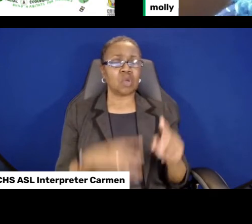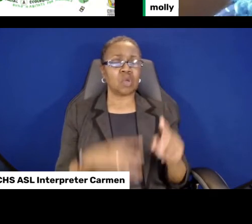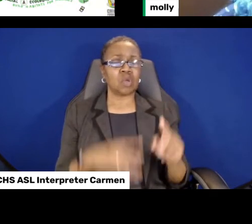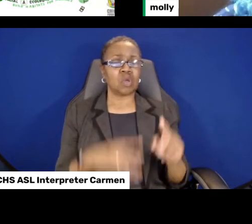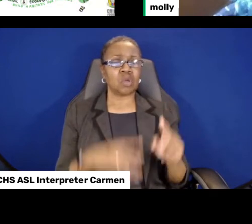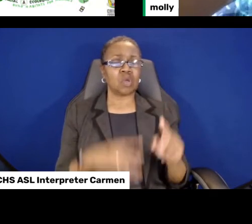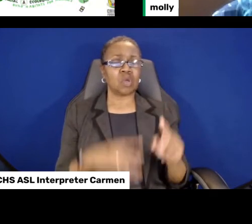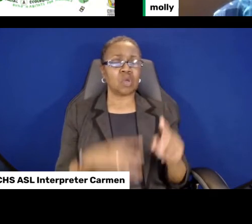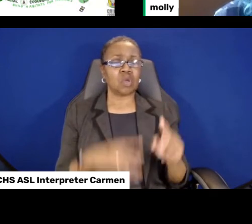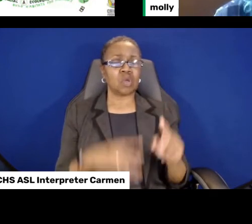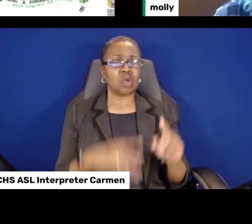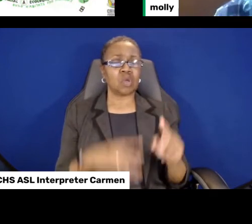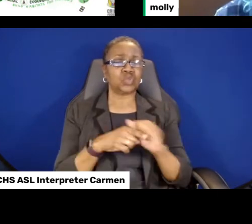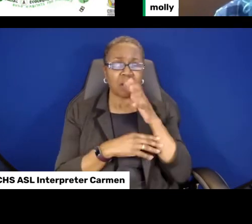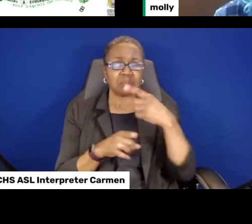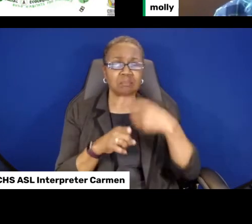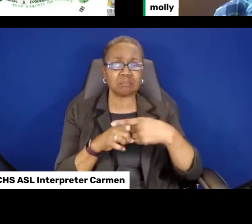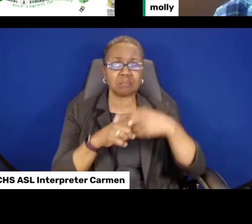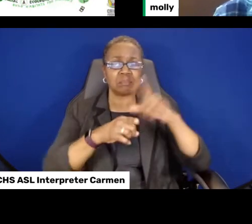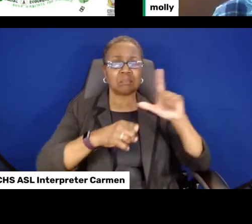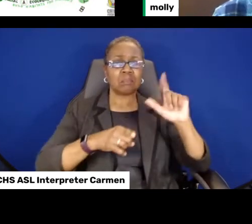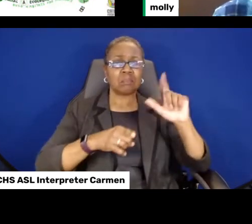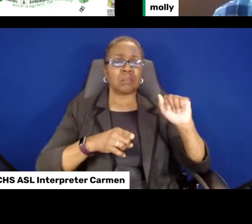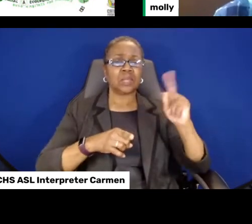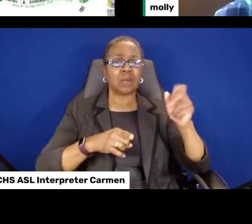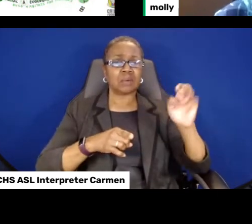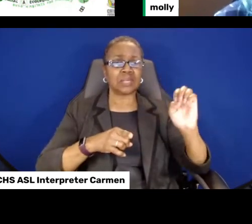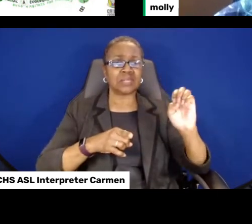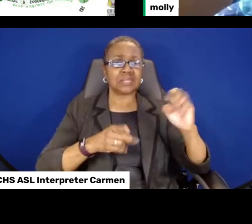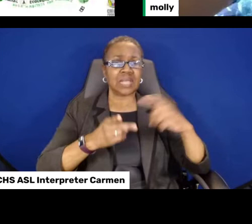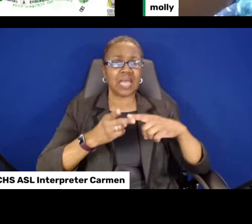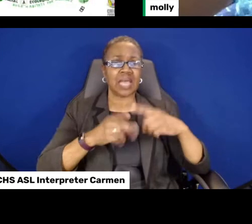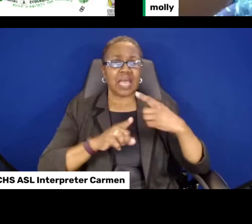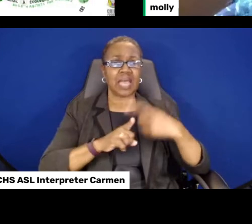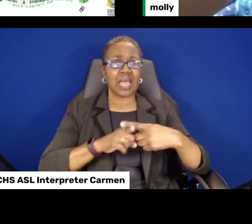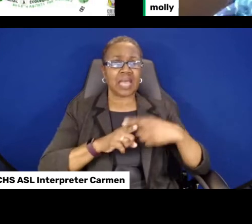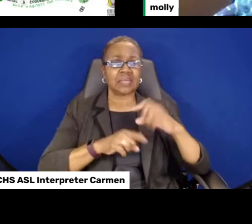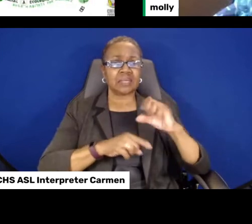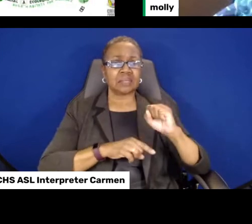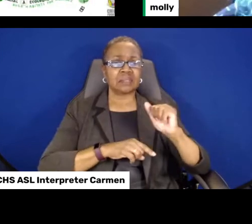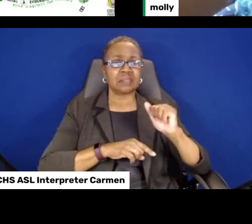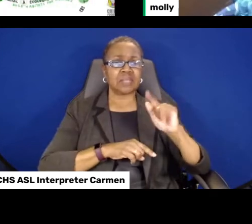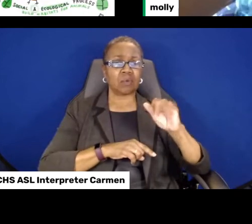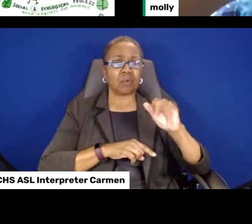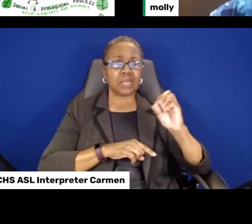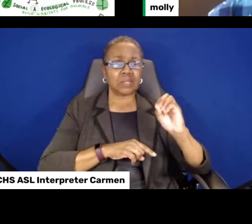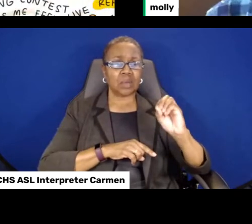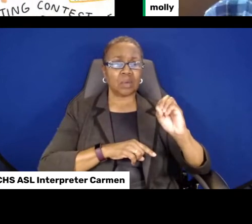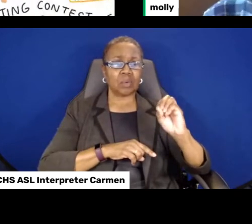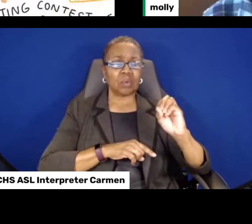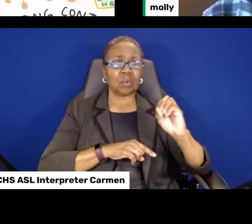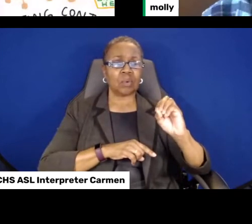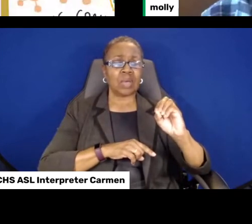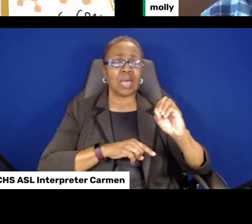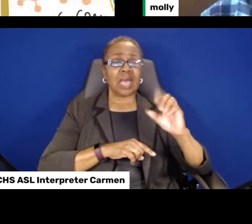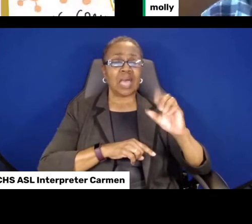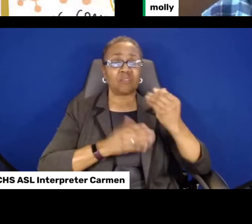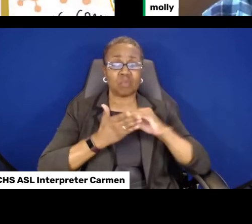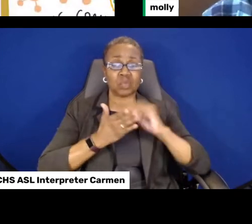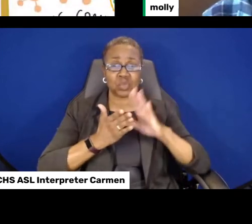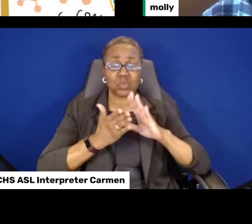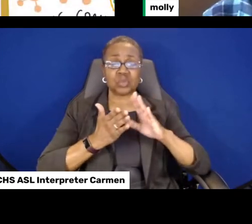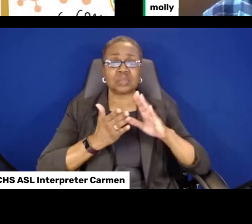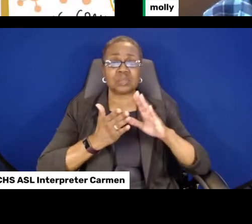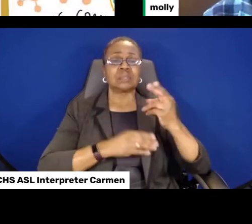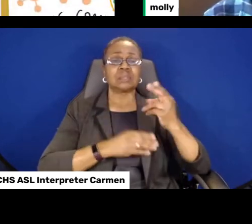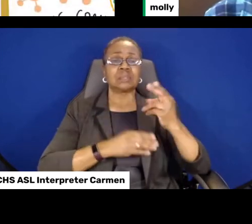and Sacramento in Chicago. And actually, one of my former students, Haley Larand, who was a research